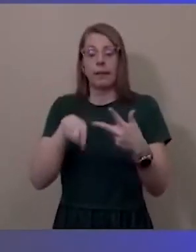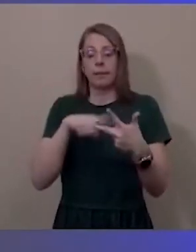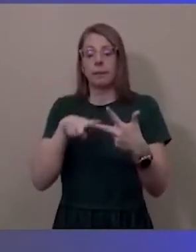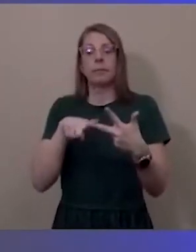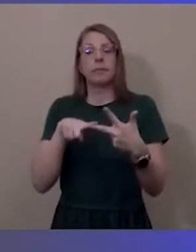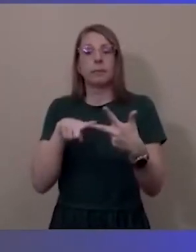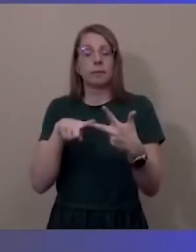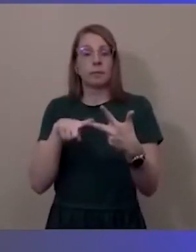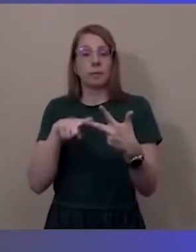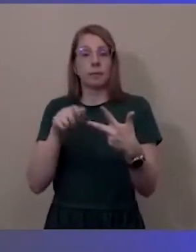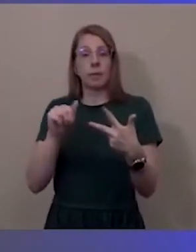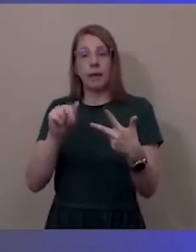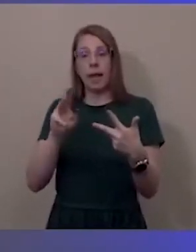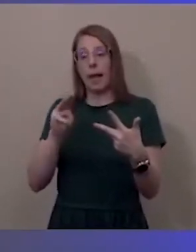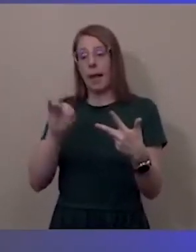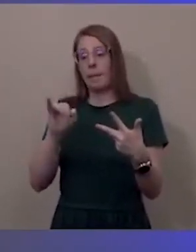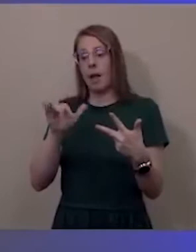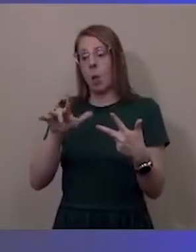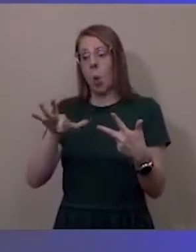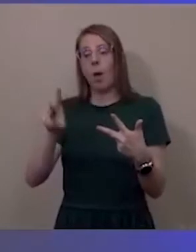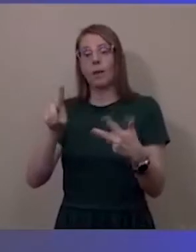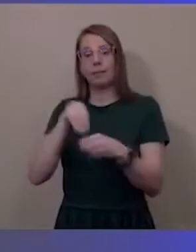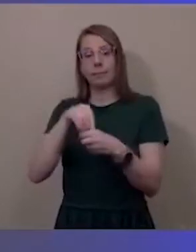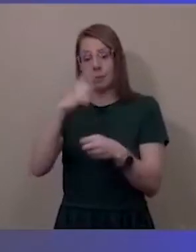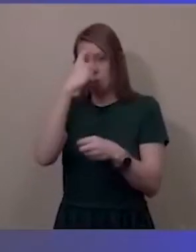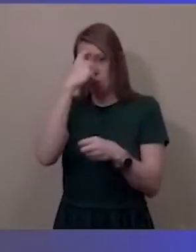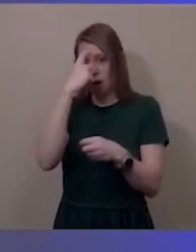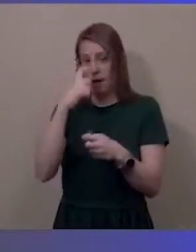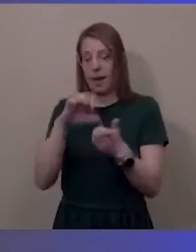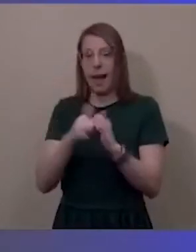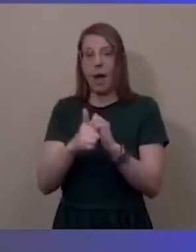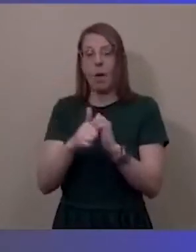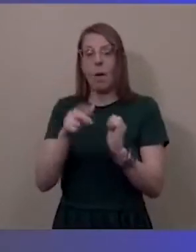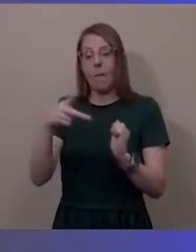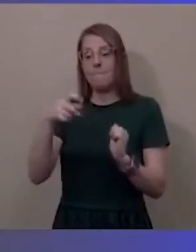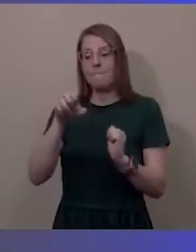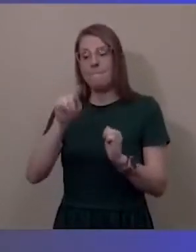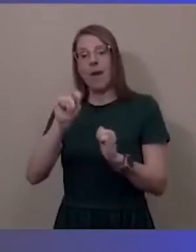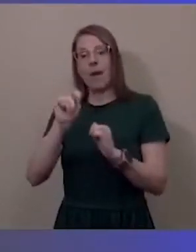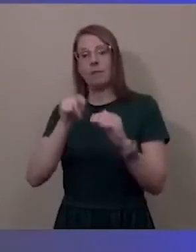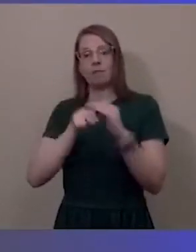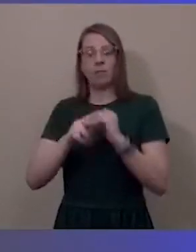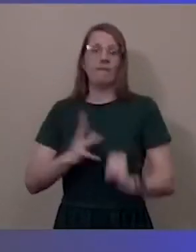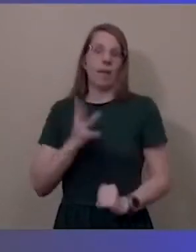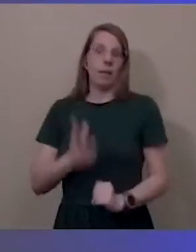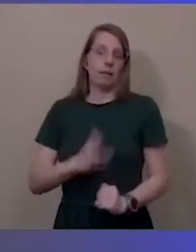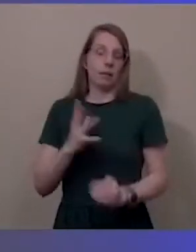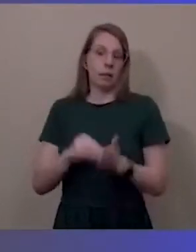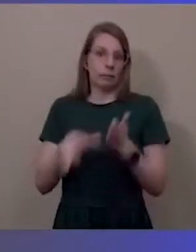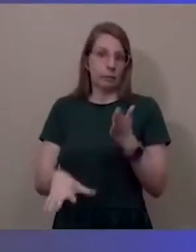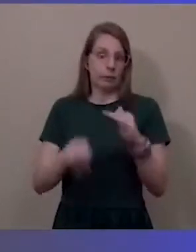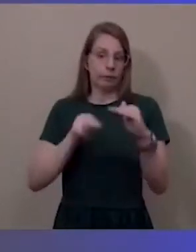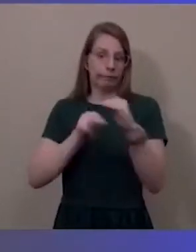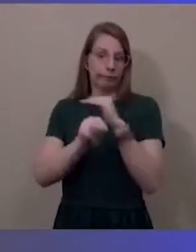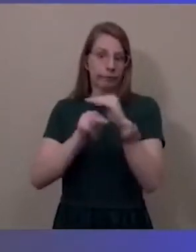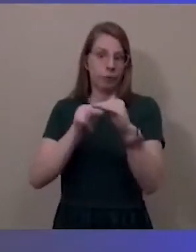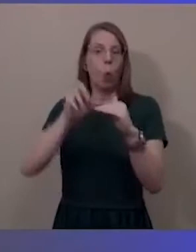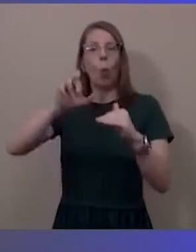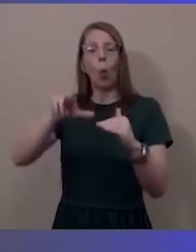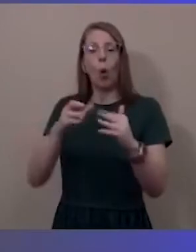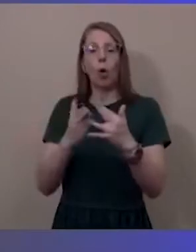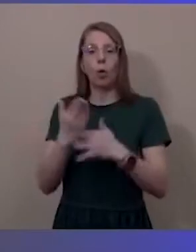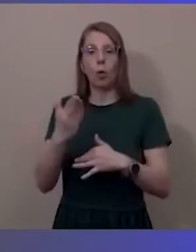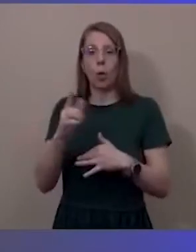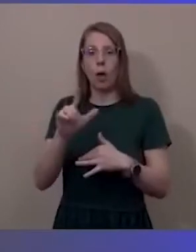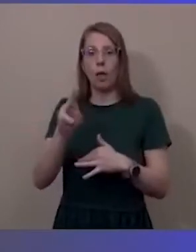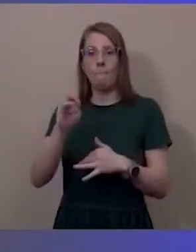see, do they have amyloid in their brain? And there's 2 ways to do that. We can do it through a PET scan, a real fancy, expensive PET scan, or we can do it through a lumbar